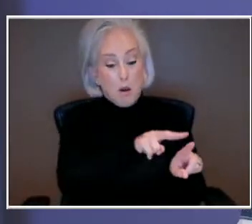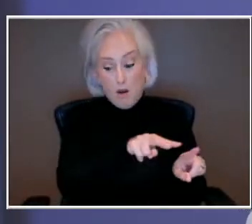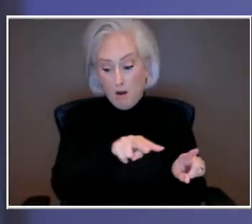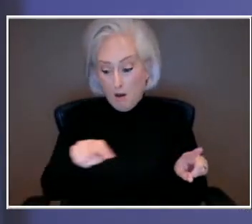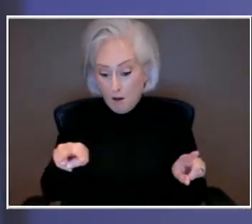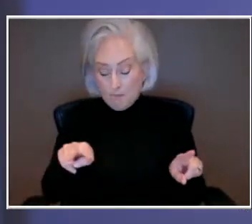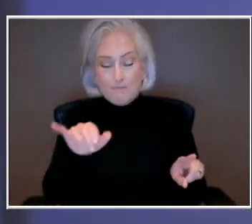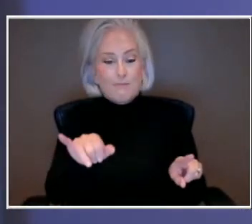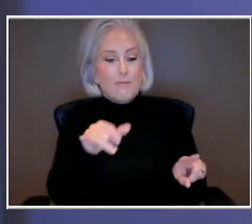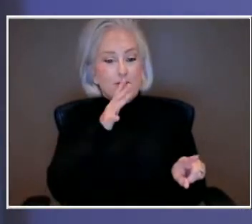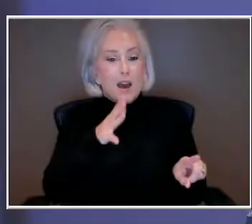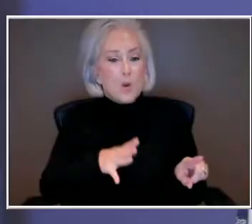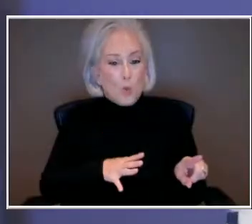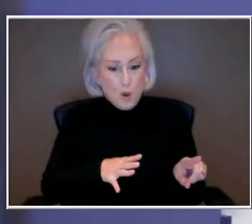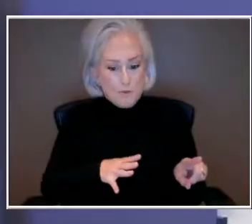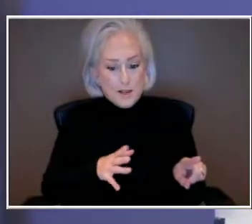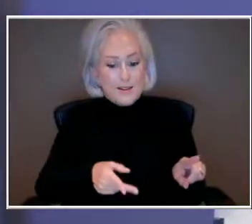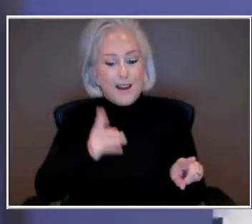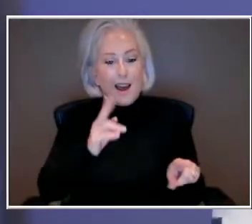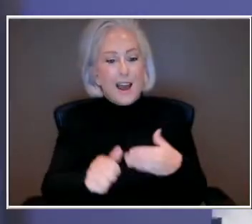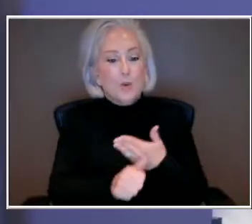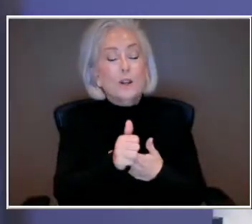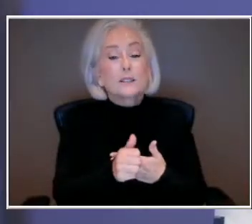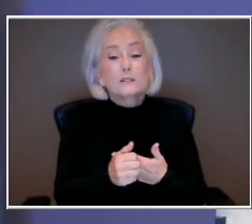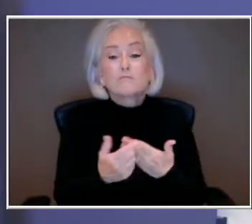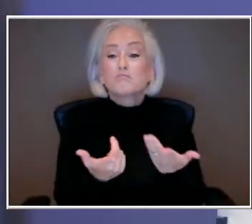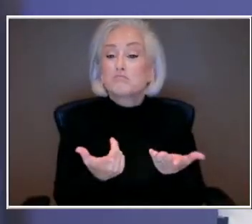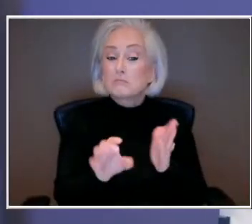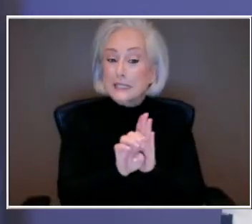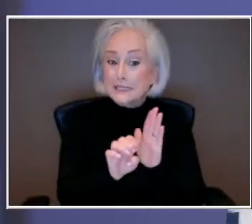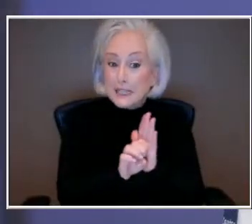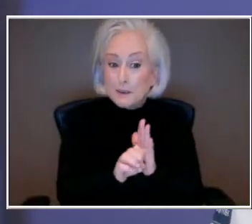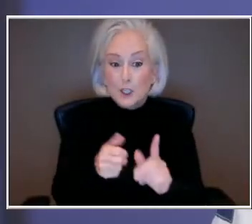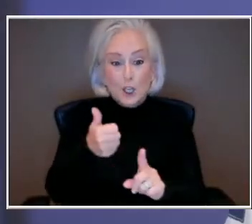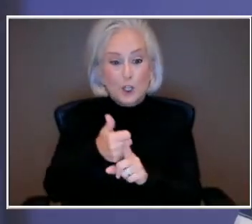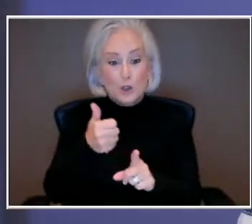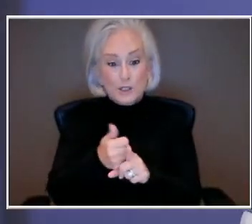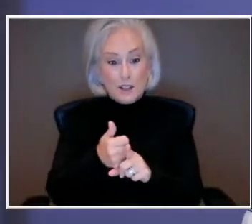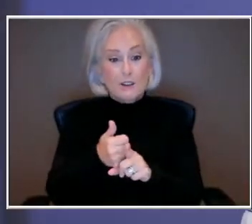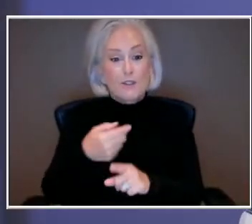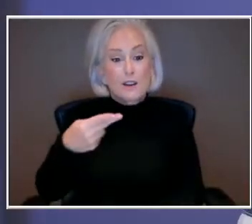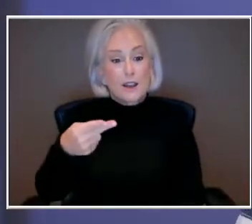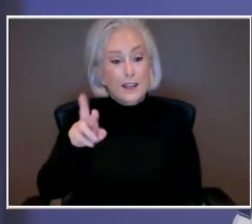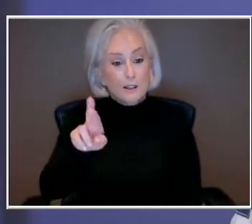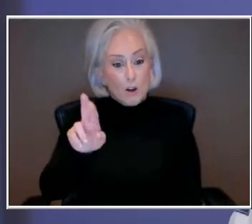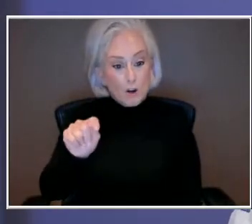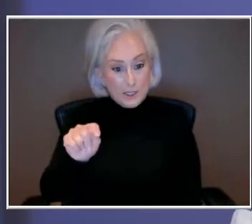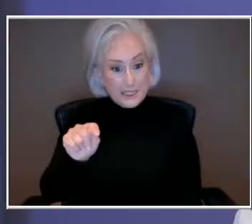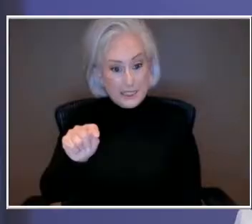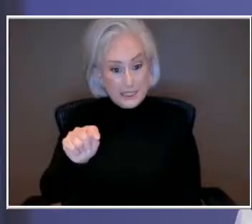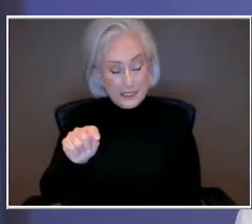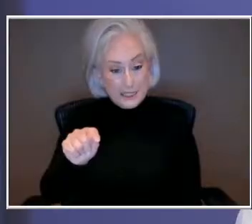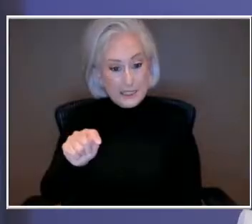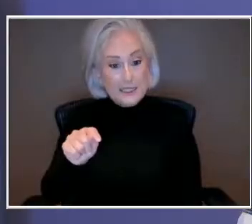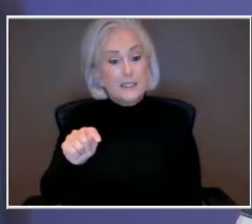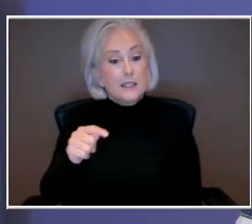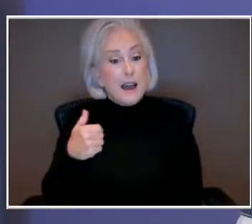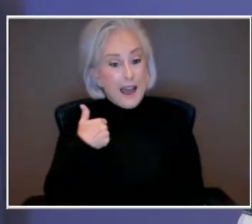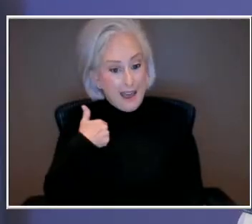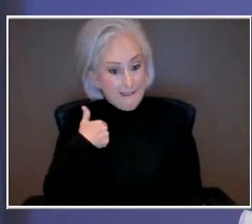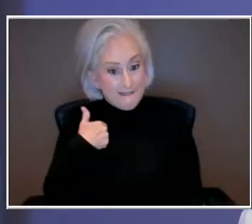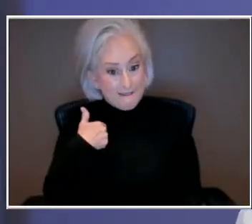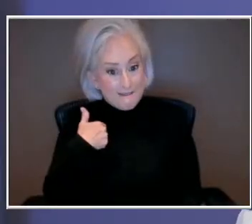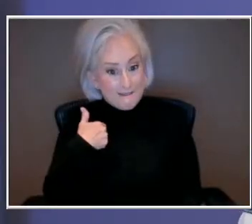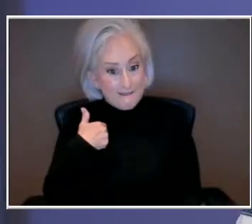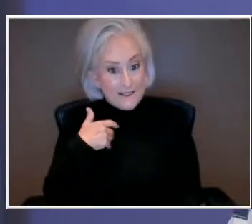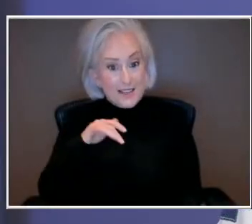changing. So for example, if you're on hormone replacement therapy and that benign mammogram that still doesn't have a